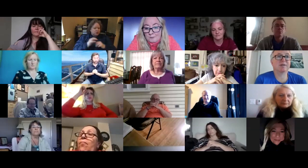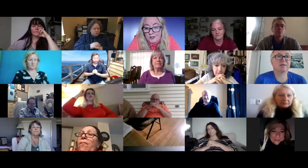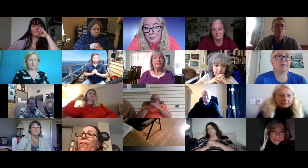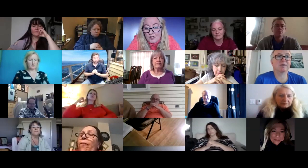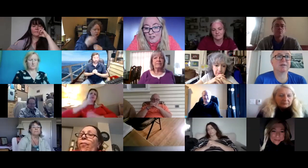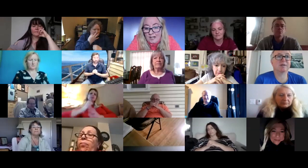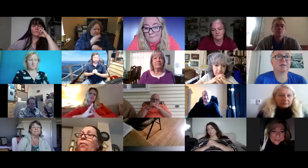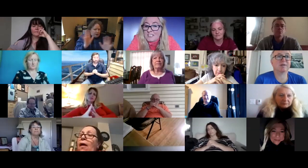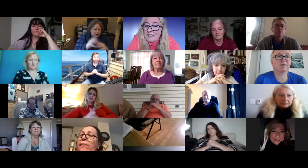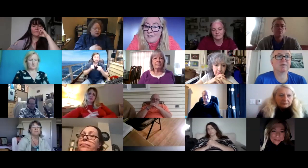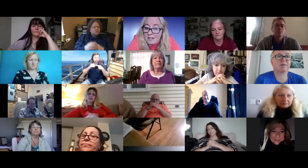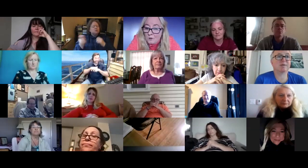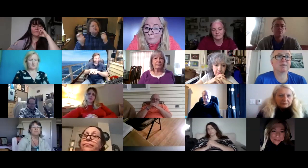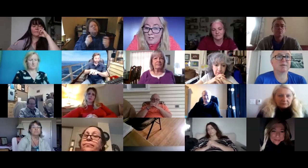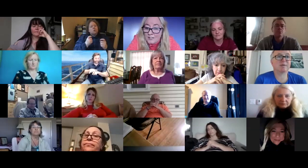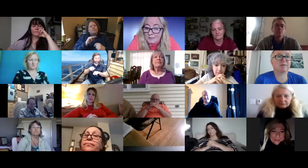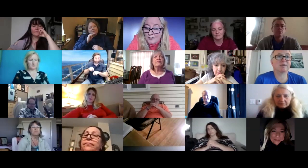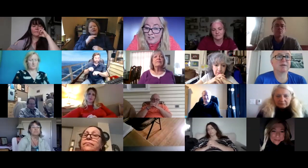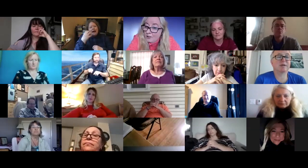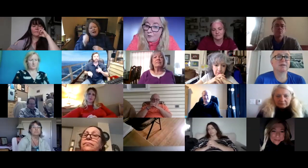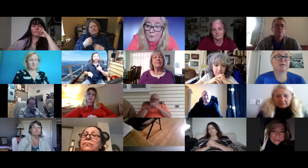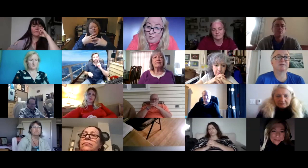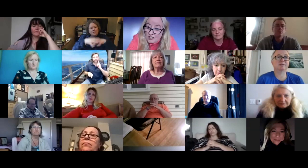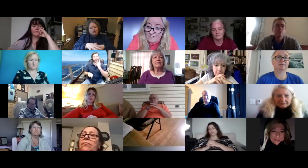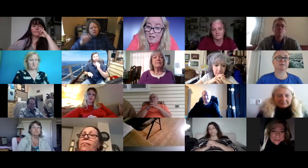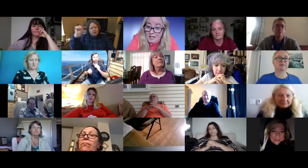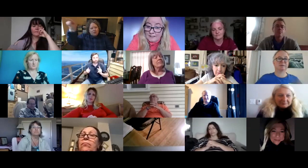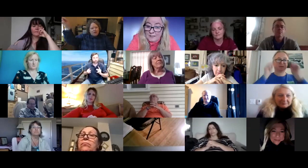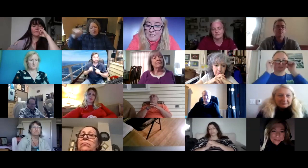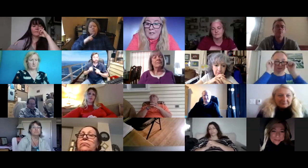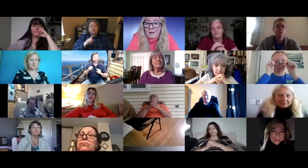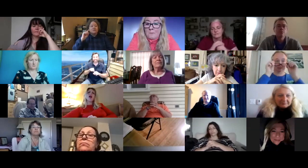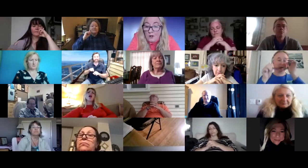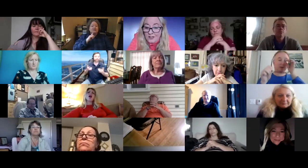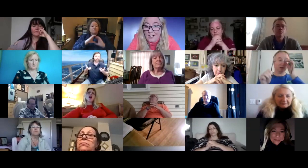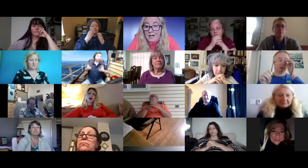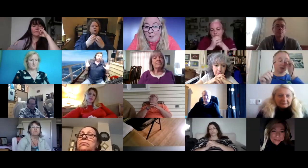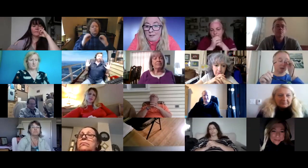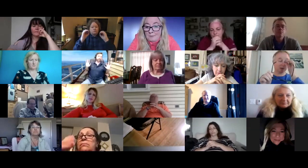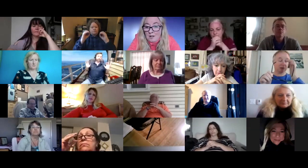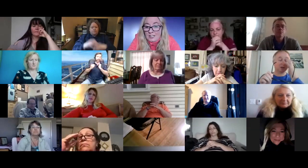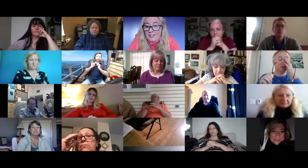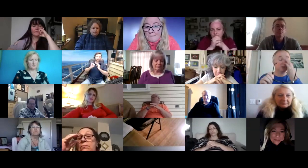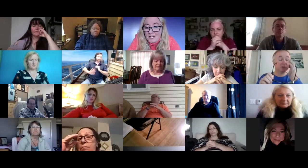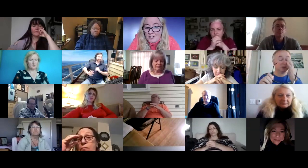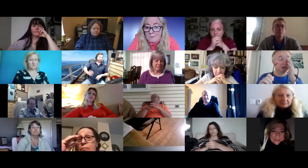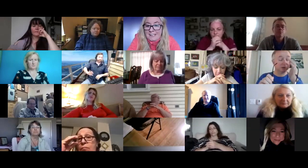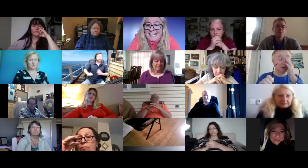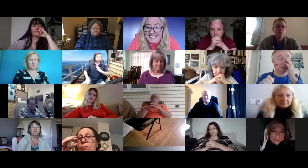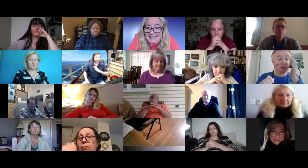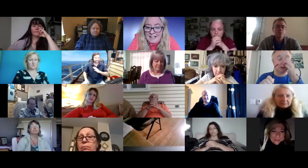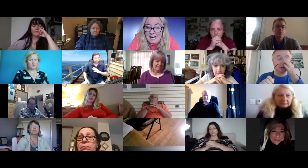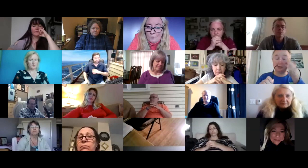mainstream Jewish deaf, but did not want to be interviewed, which is fine. But there are people out there in the mainstream,